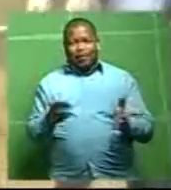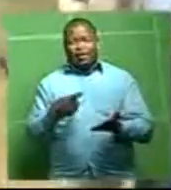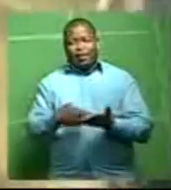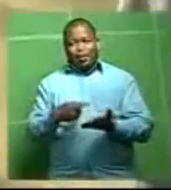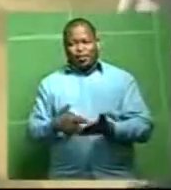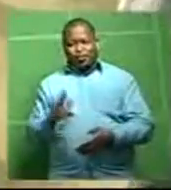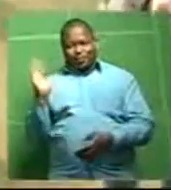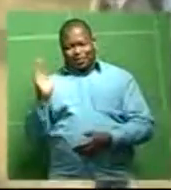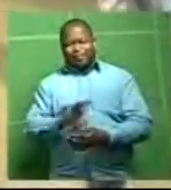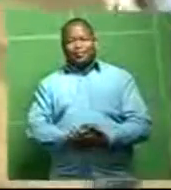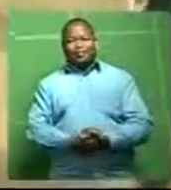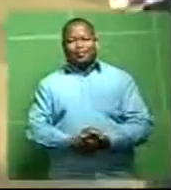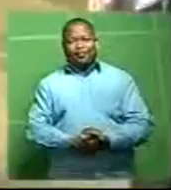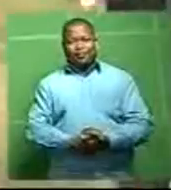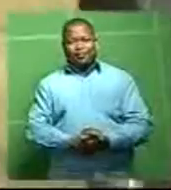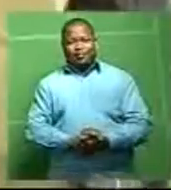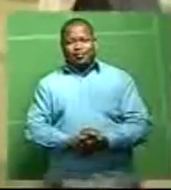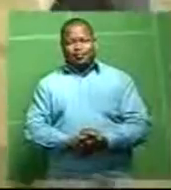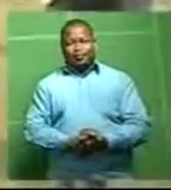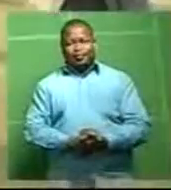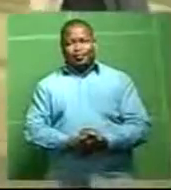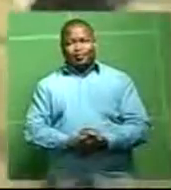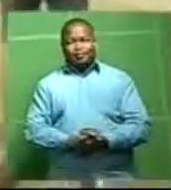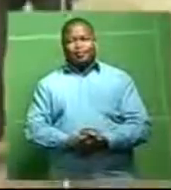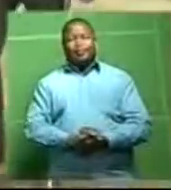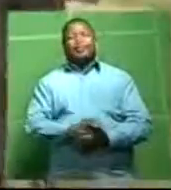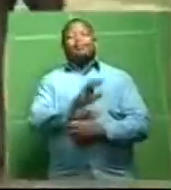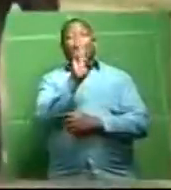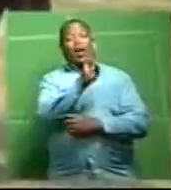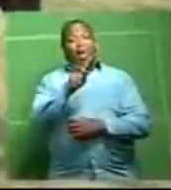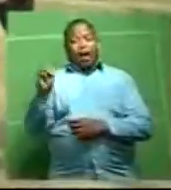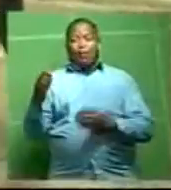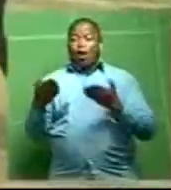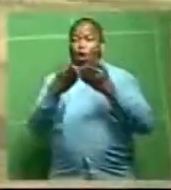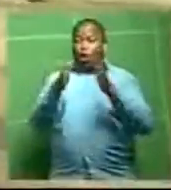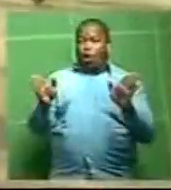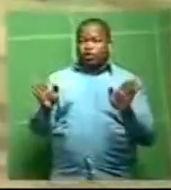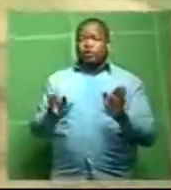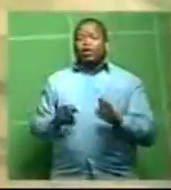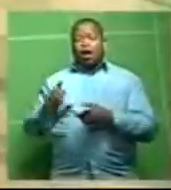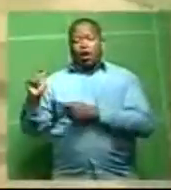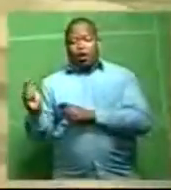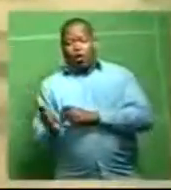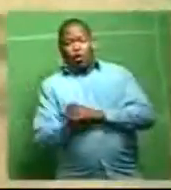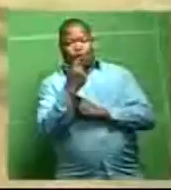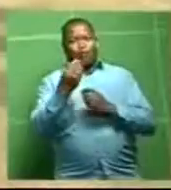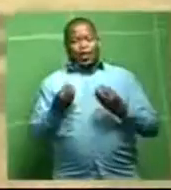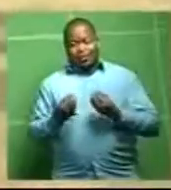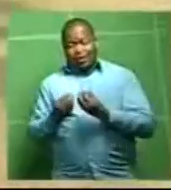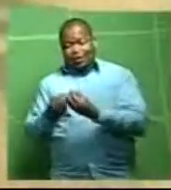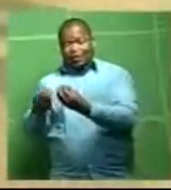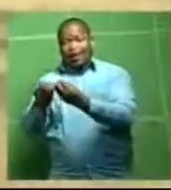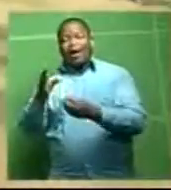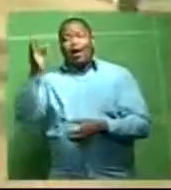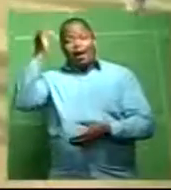Naga sugumisa ngalokse mtsetfeni inze beye Kalouva i King's Cup yalunyaga Umtlo nishwa andu nangulu kazi le kutsi